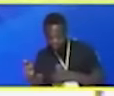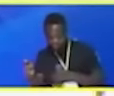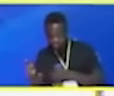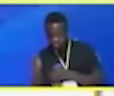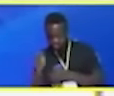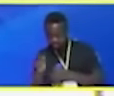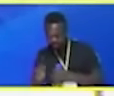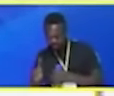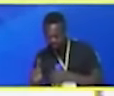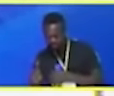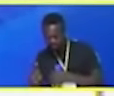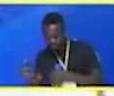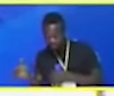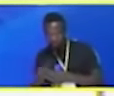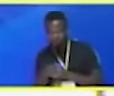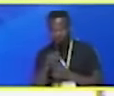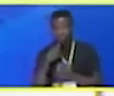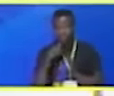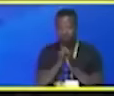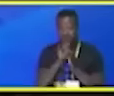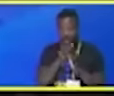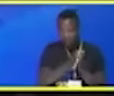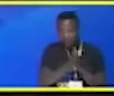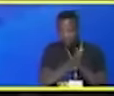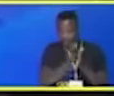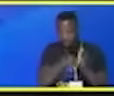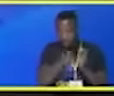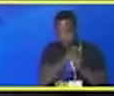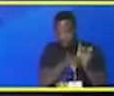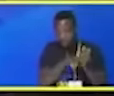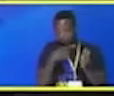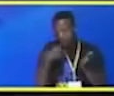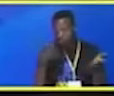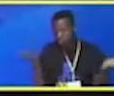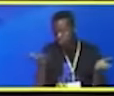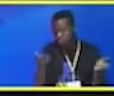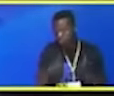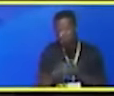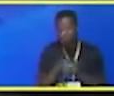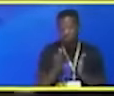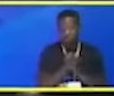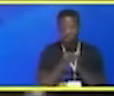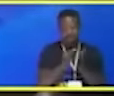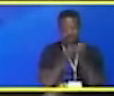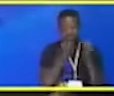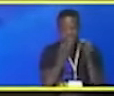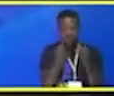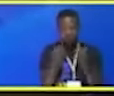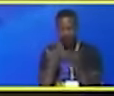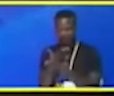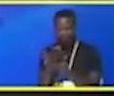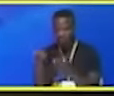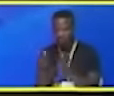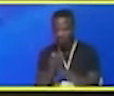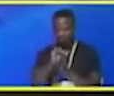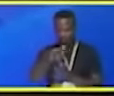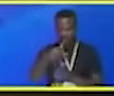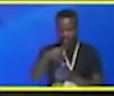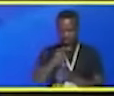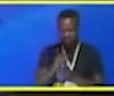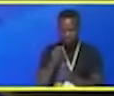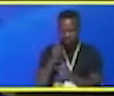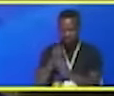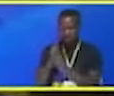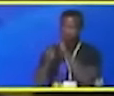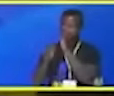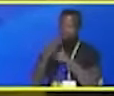verse 1. It is interesting that the Bible says, among the many things that John was asked to